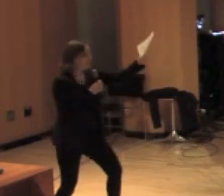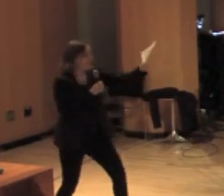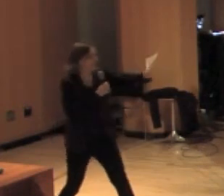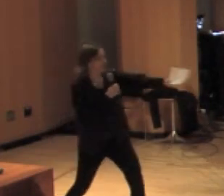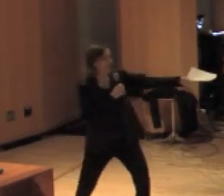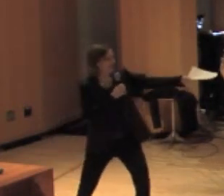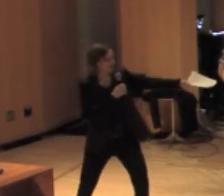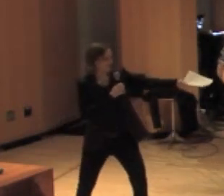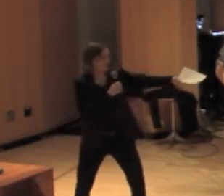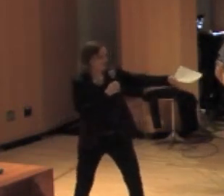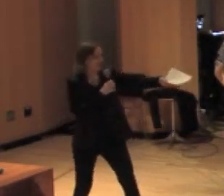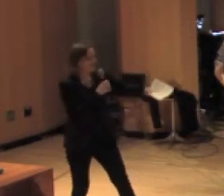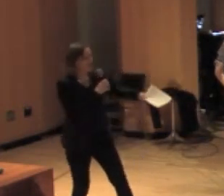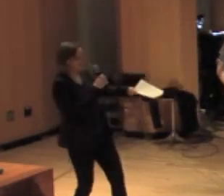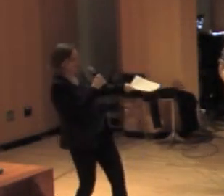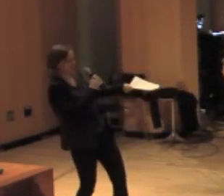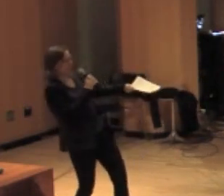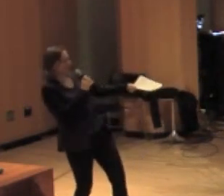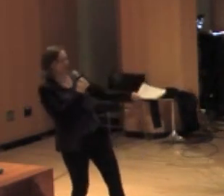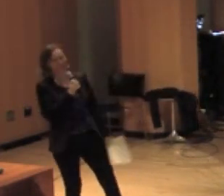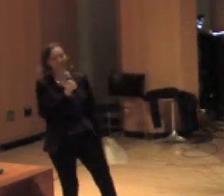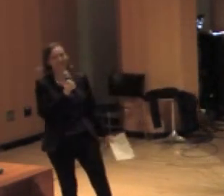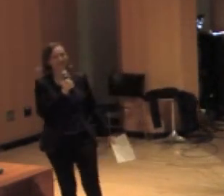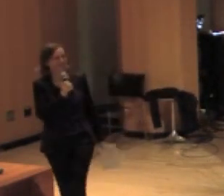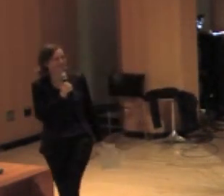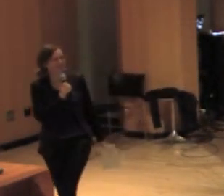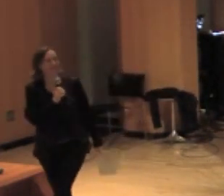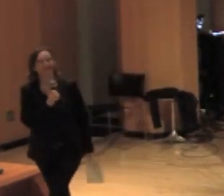father and surprise later